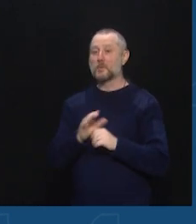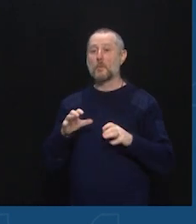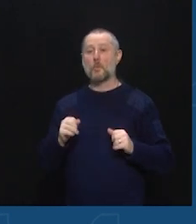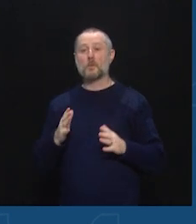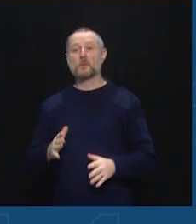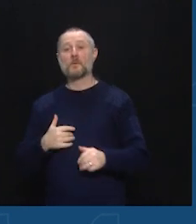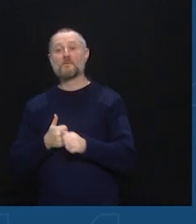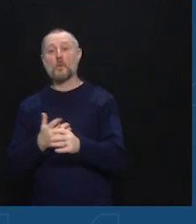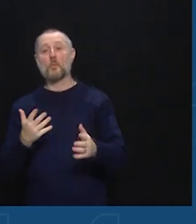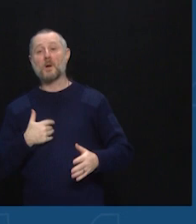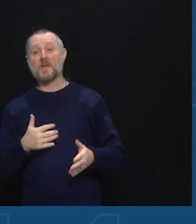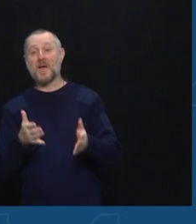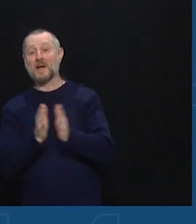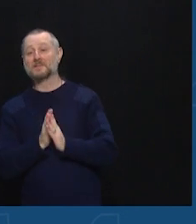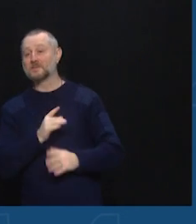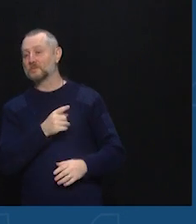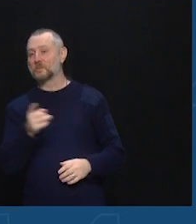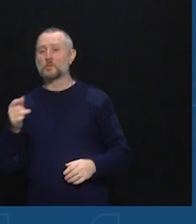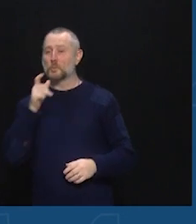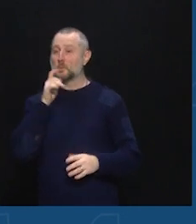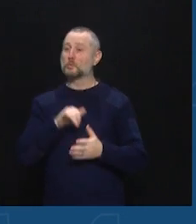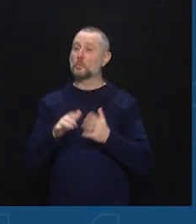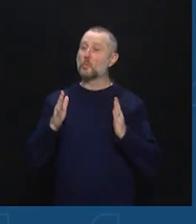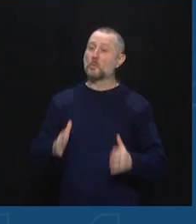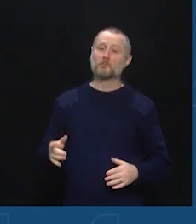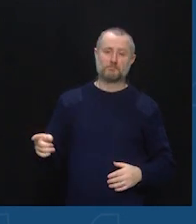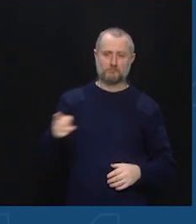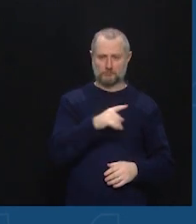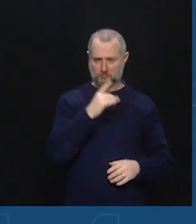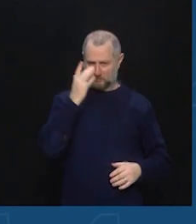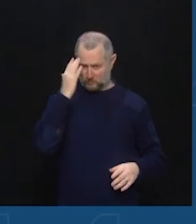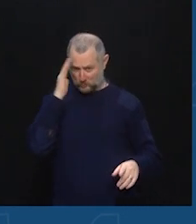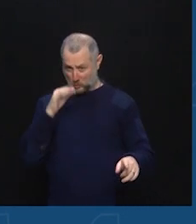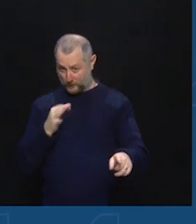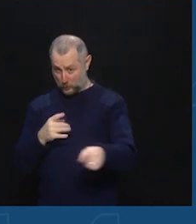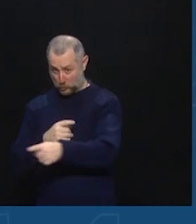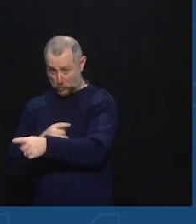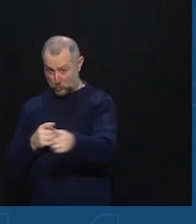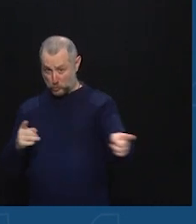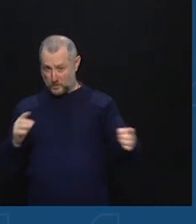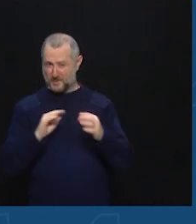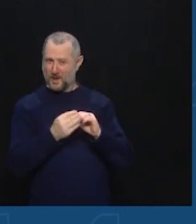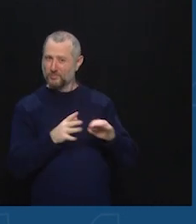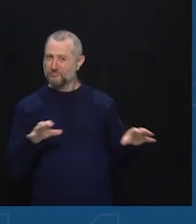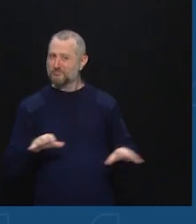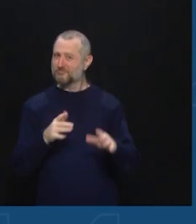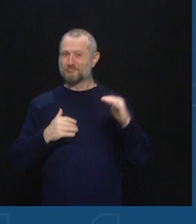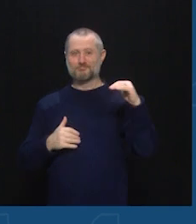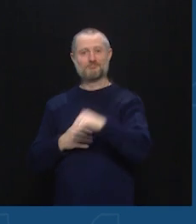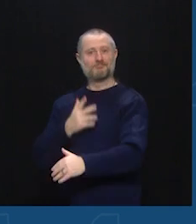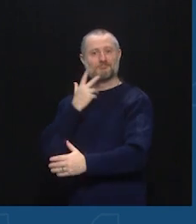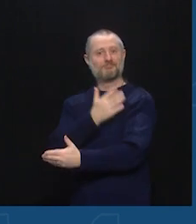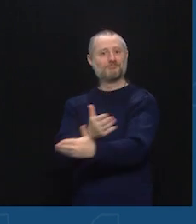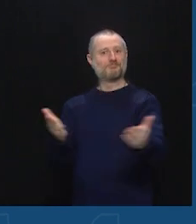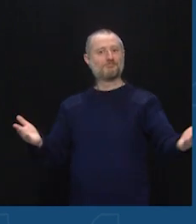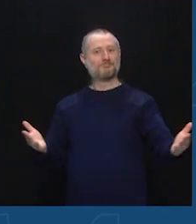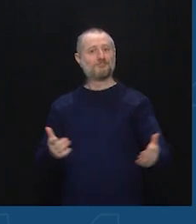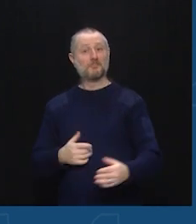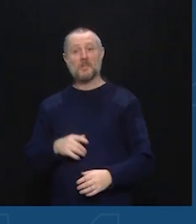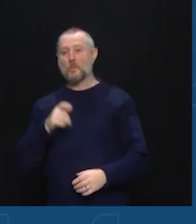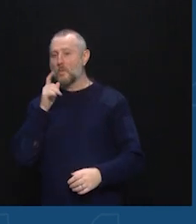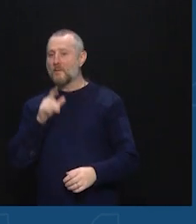do, you are the reason we're seeing these numbers, and I don't take that for granted. So to everyone who had to enforce these